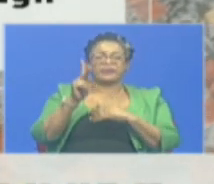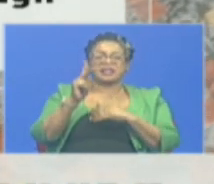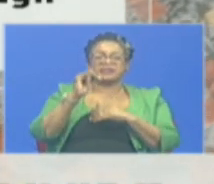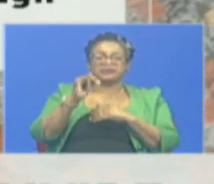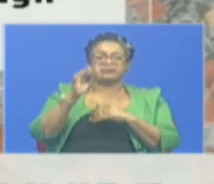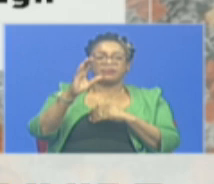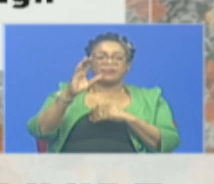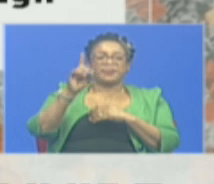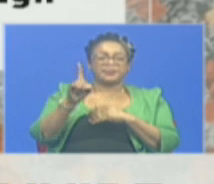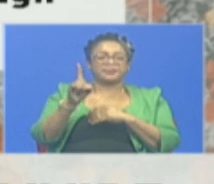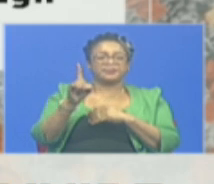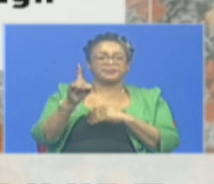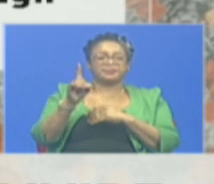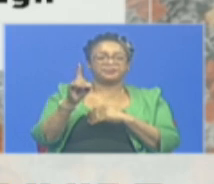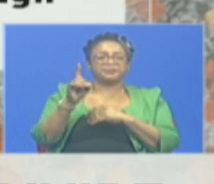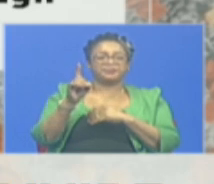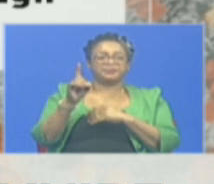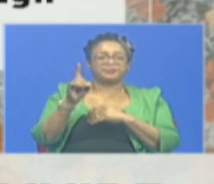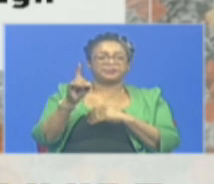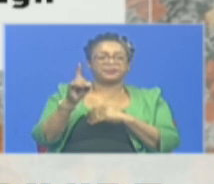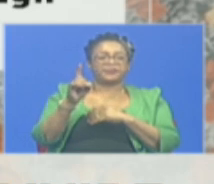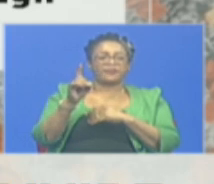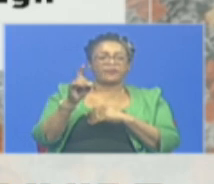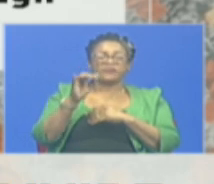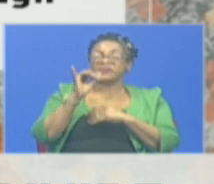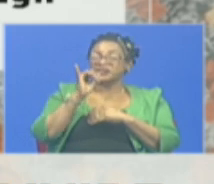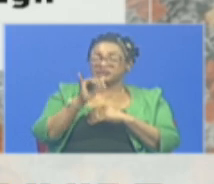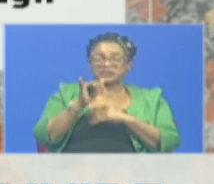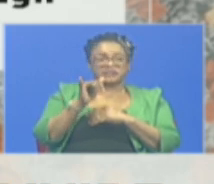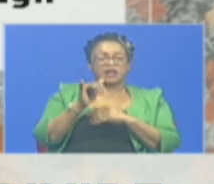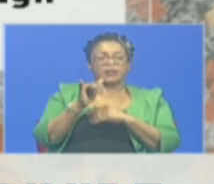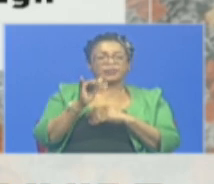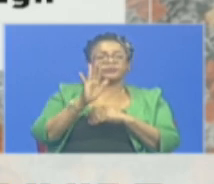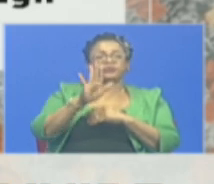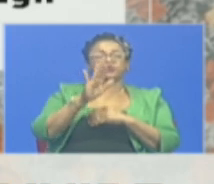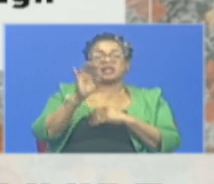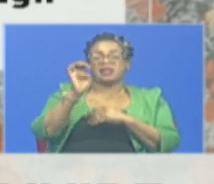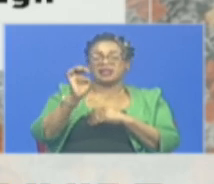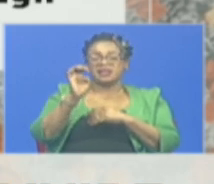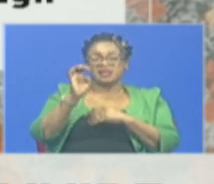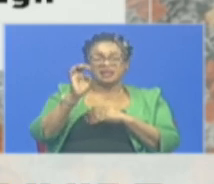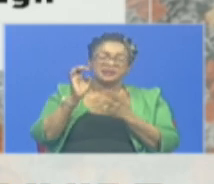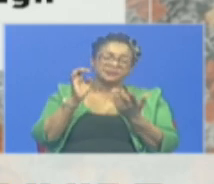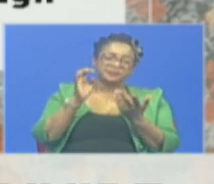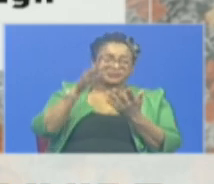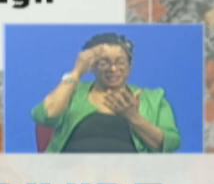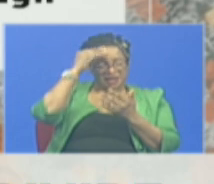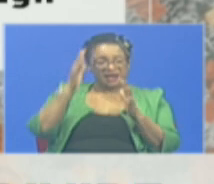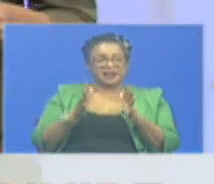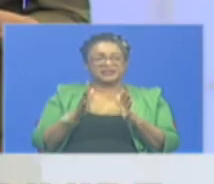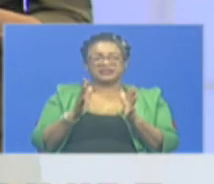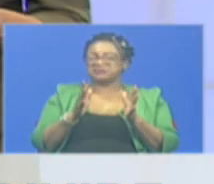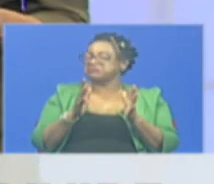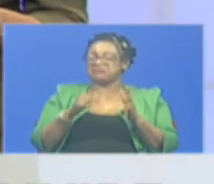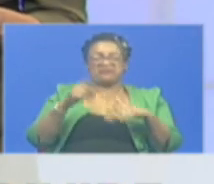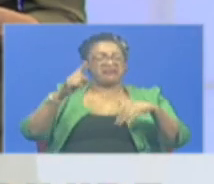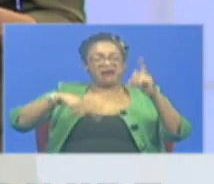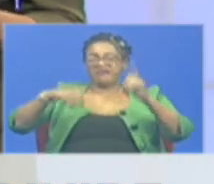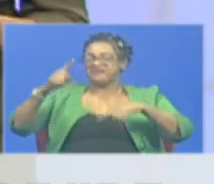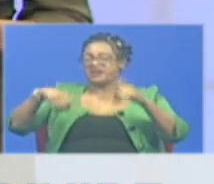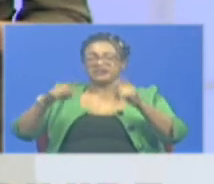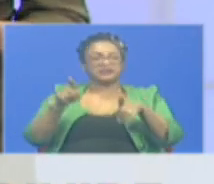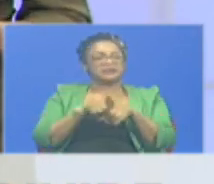Curriculum Development. This points to the fact that even those e-learning are not on the same page. And on